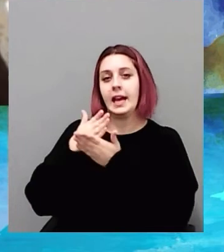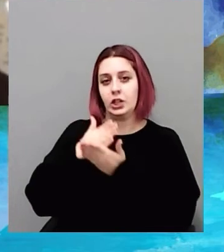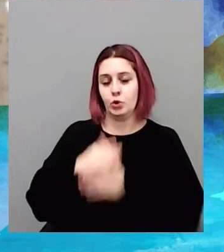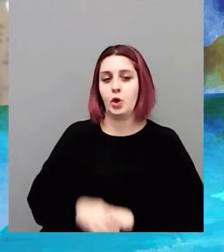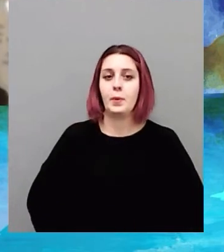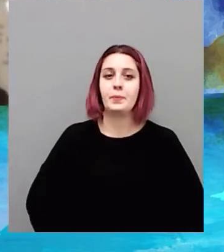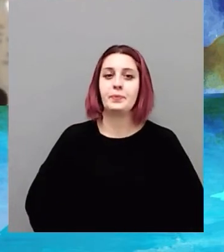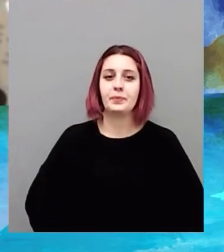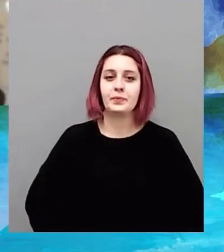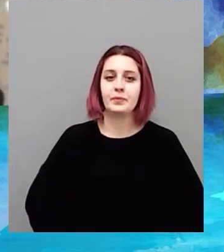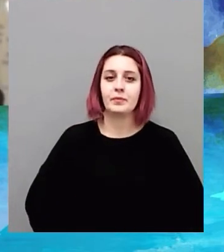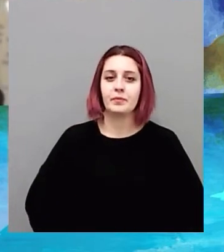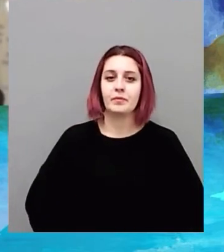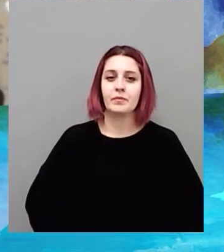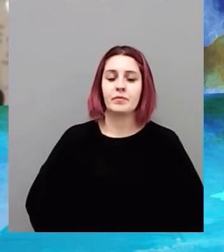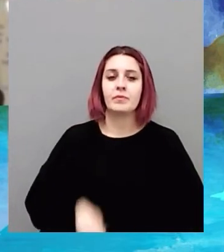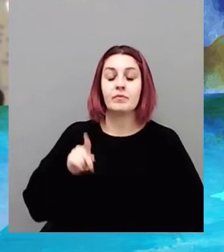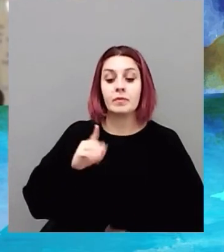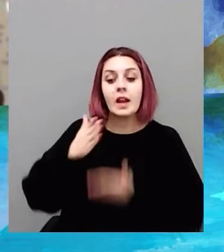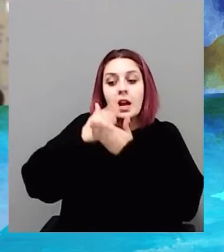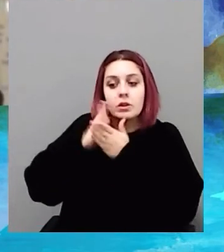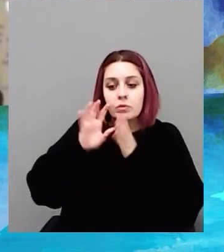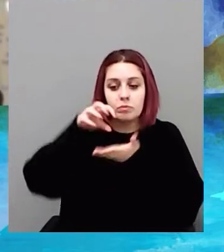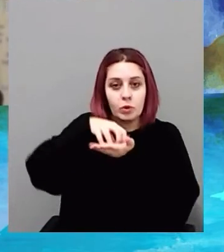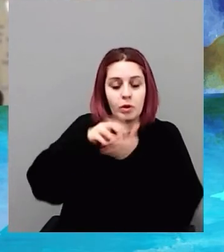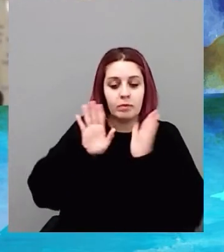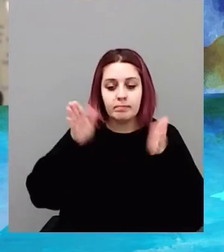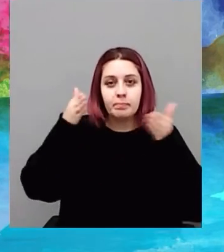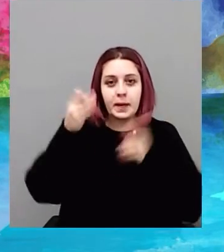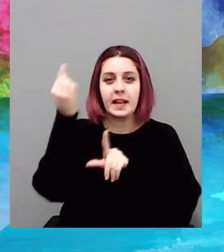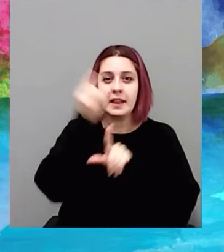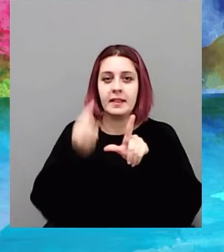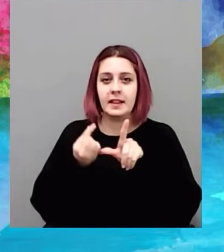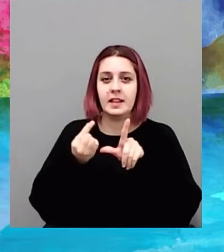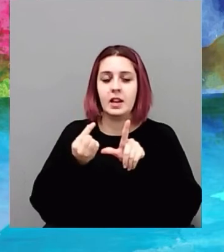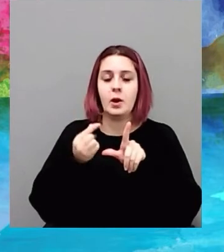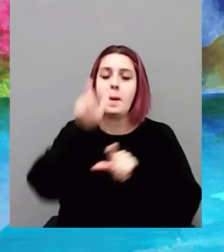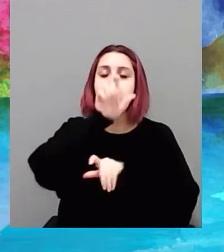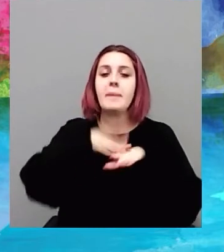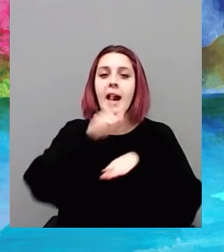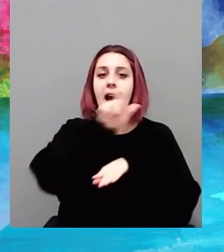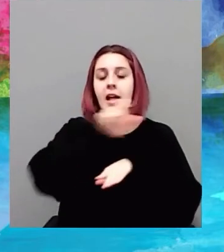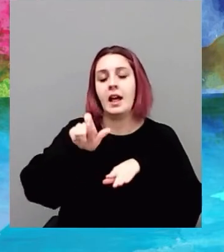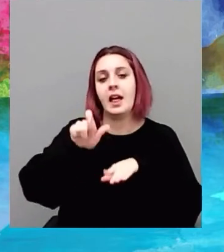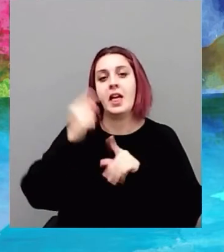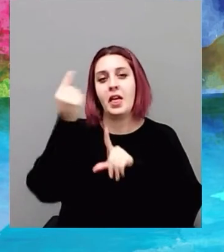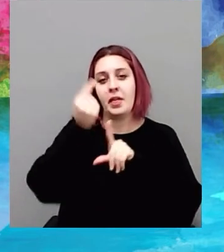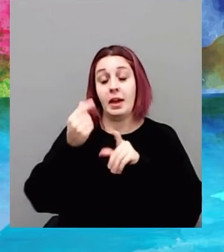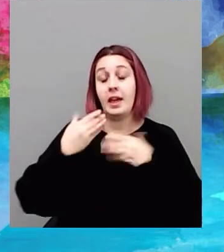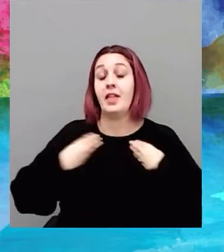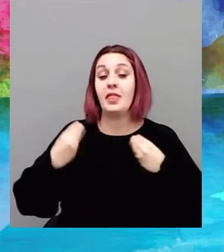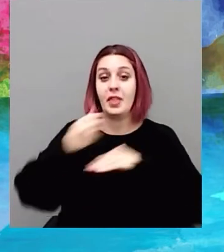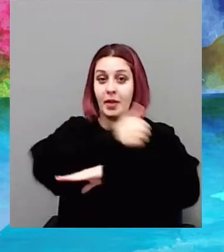un estudio centrado en This is a studio focused on the design for cities,